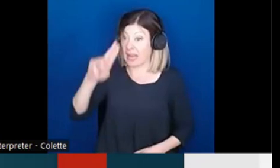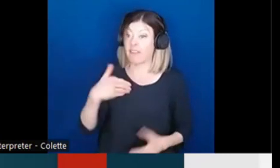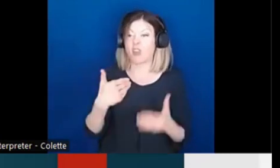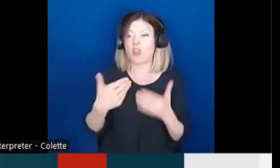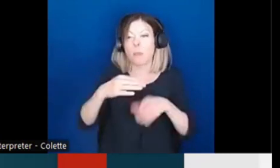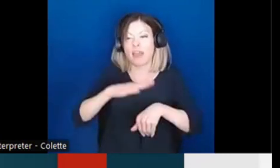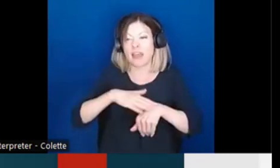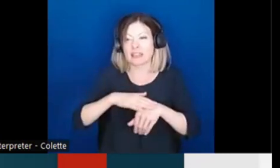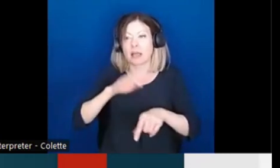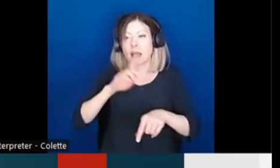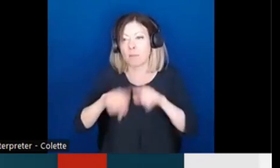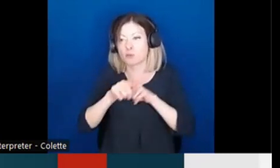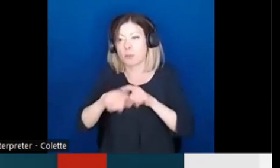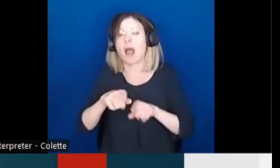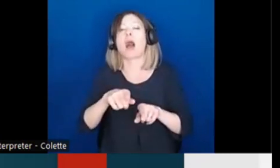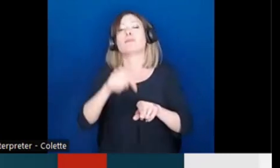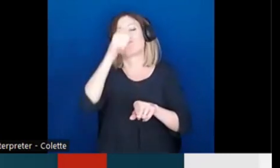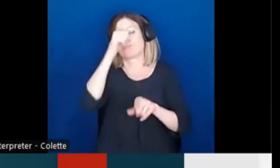were.